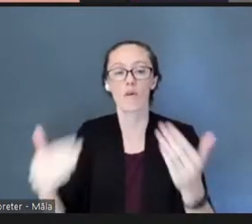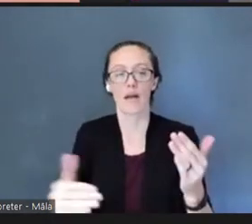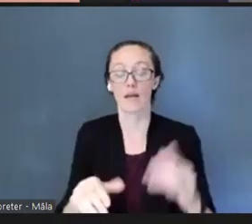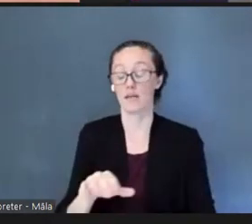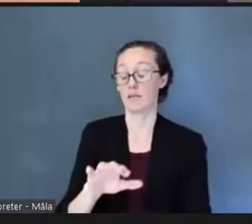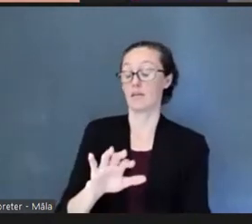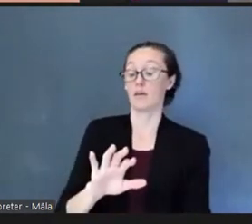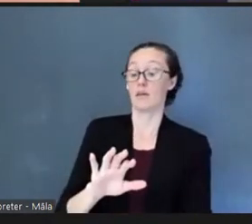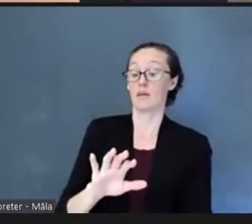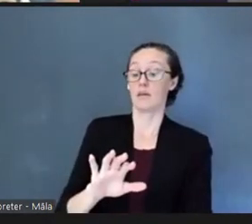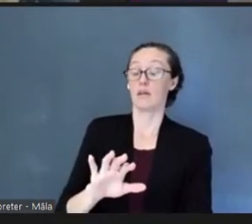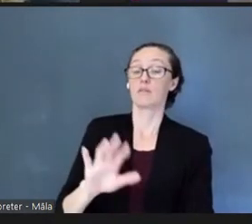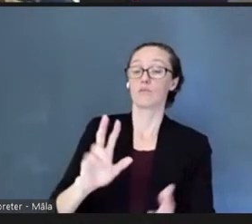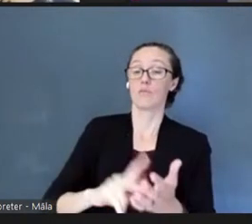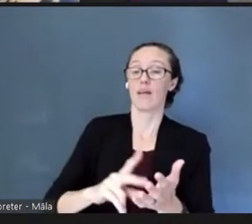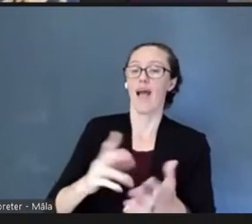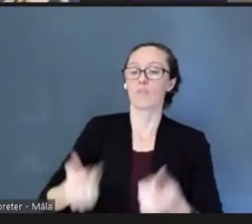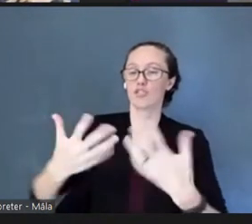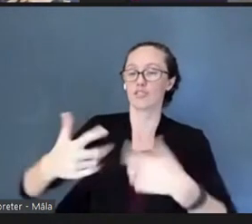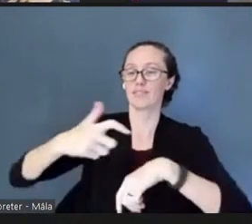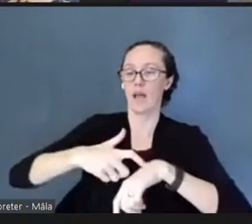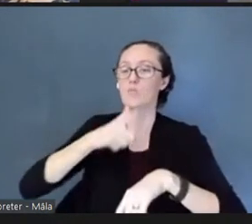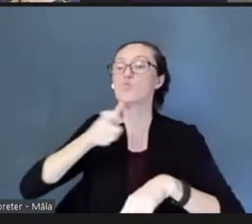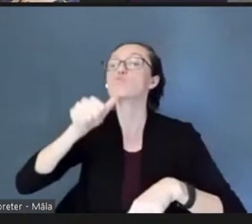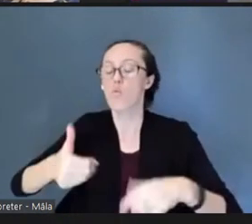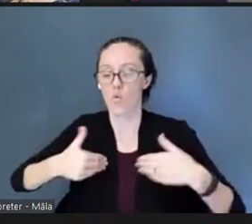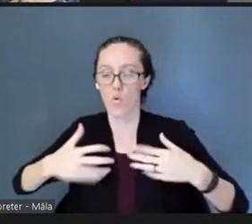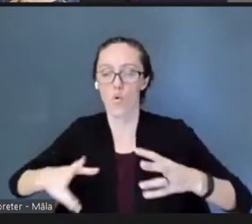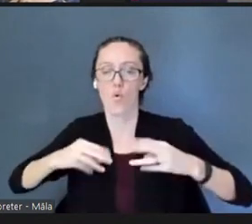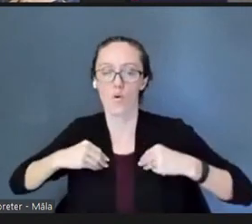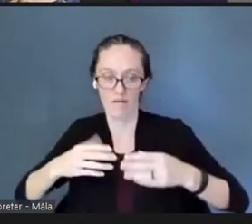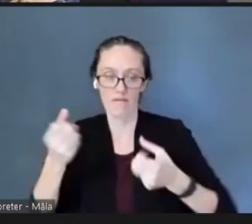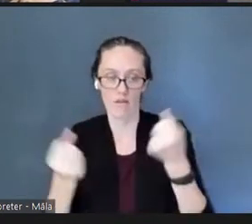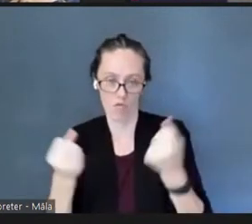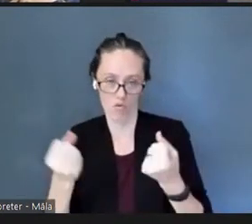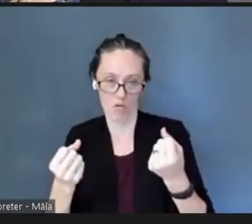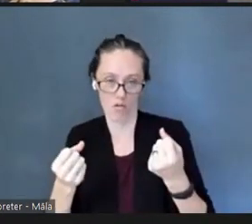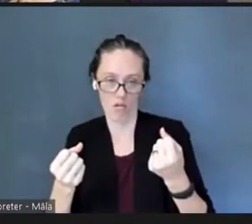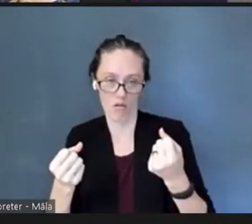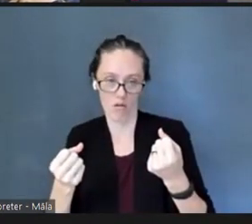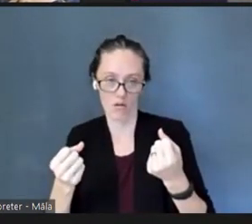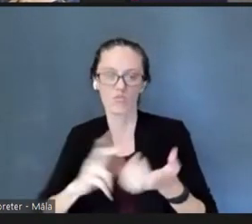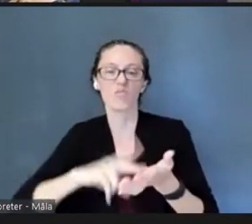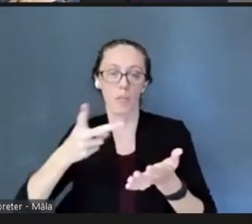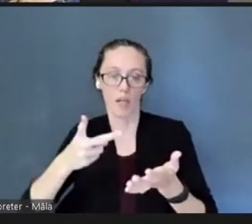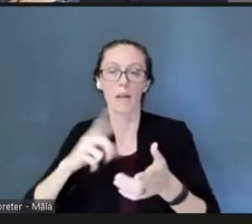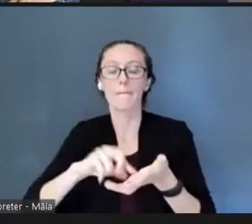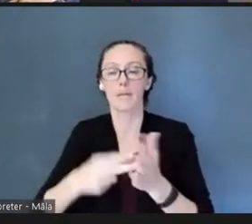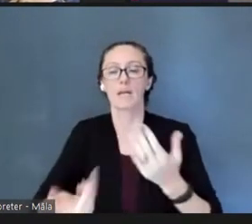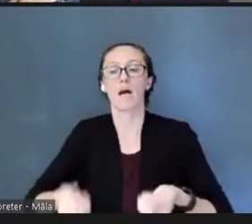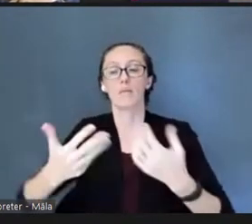291E61B4 to double the revocation time for those who do not own a vehicle in which time to place